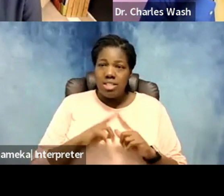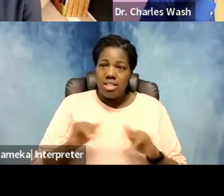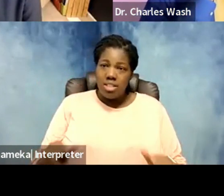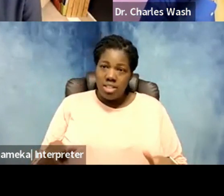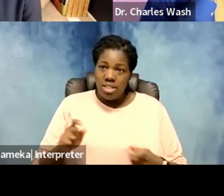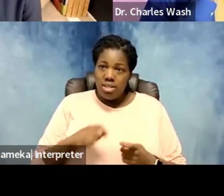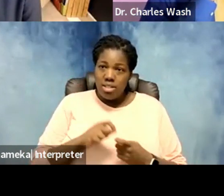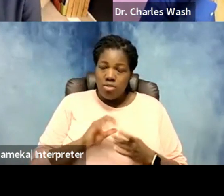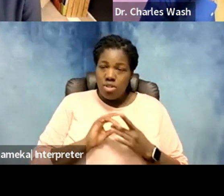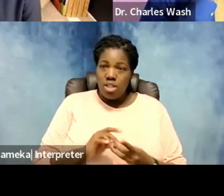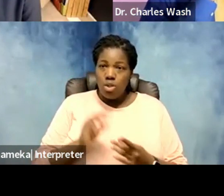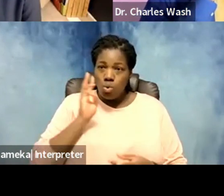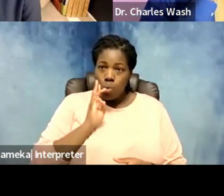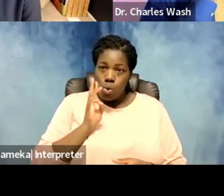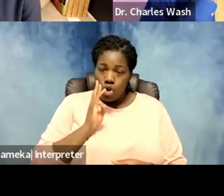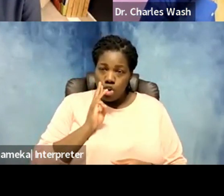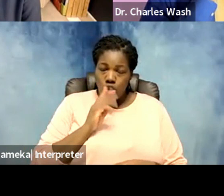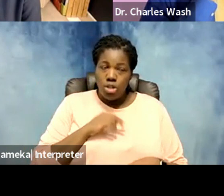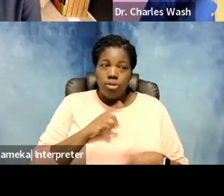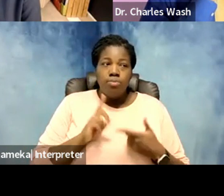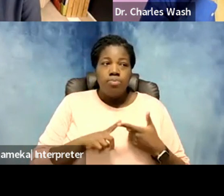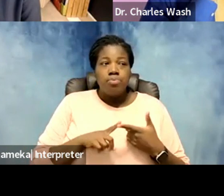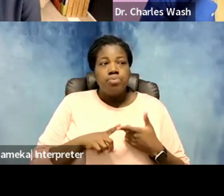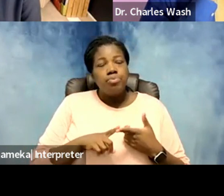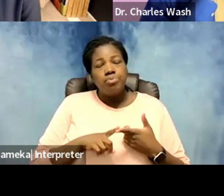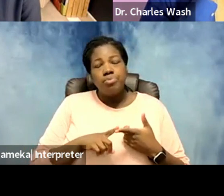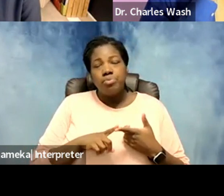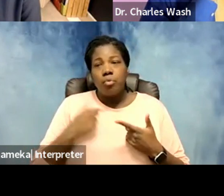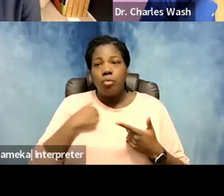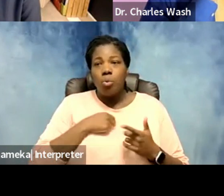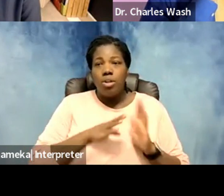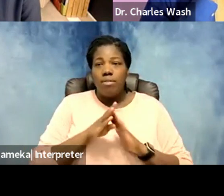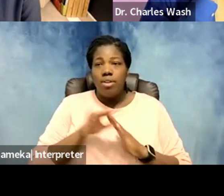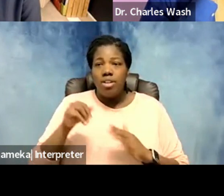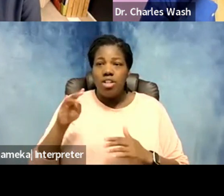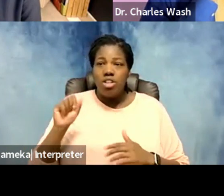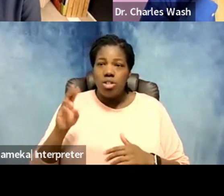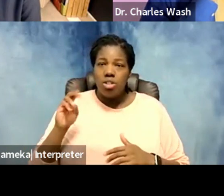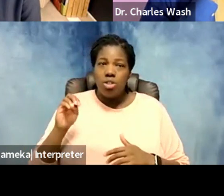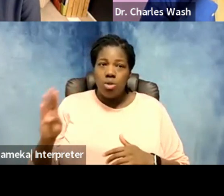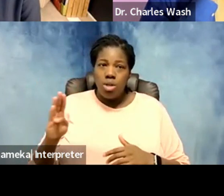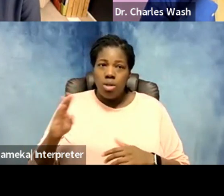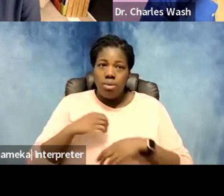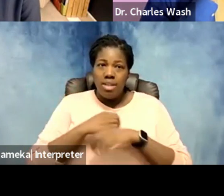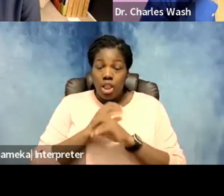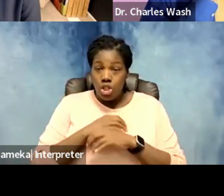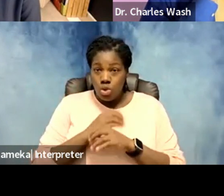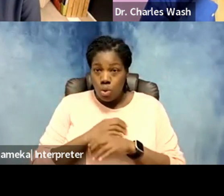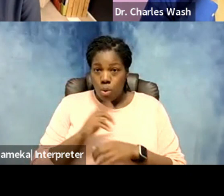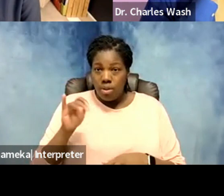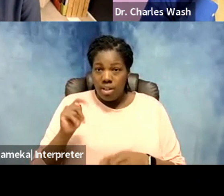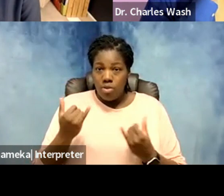specifically around water. I'll give you another example. We're developing the James Webb Telescope kit right now.